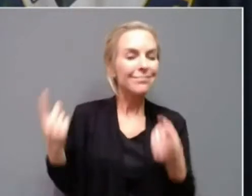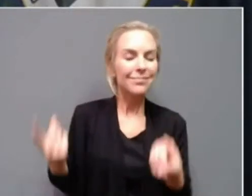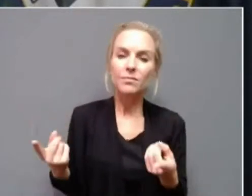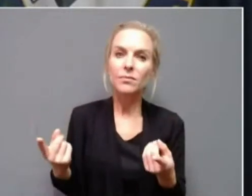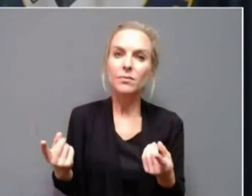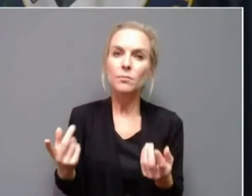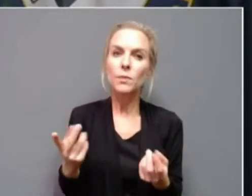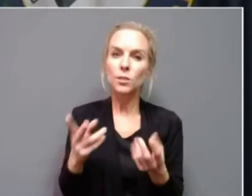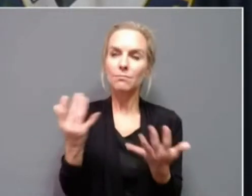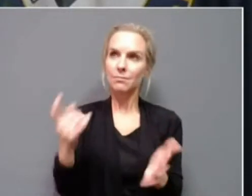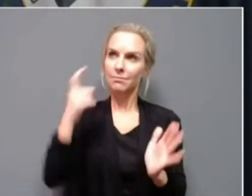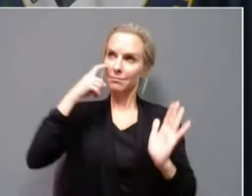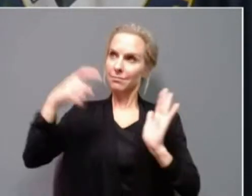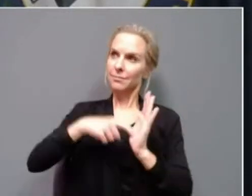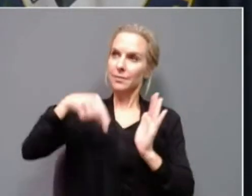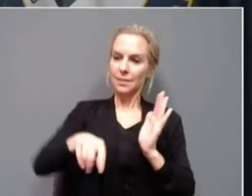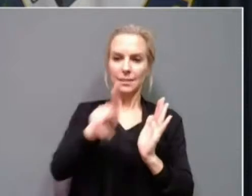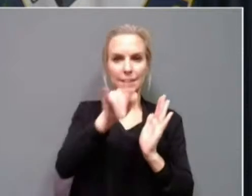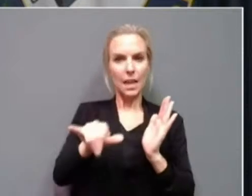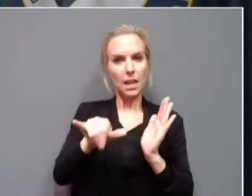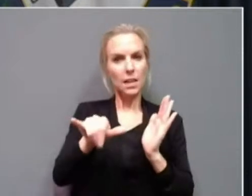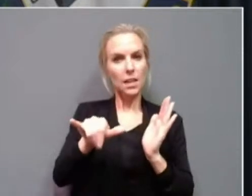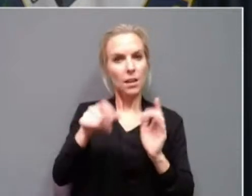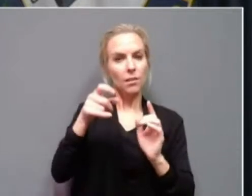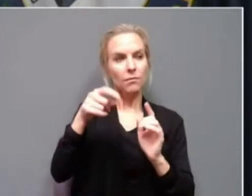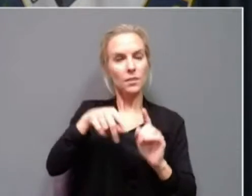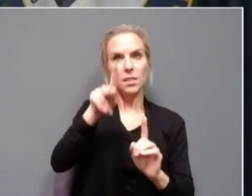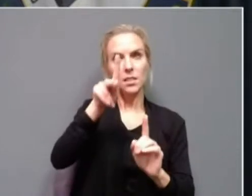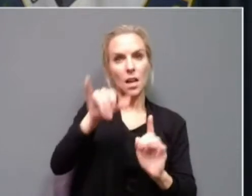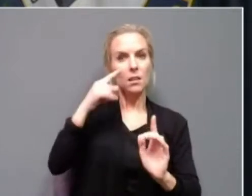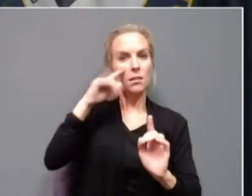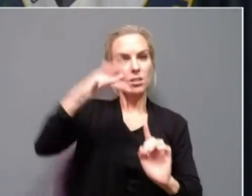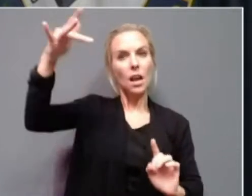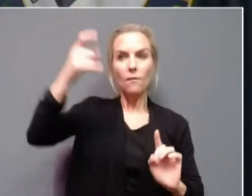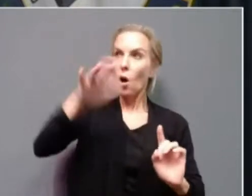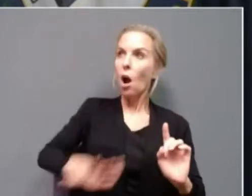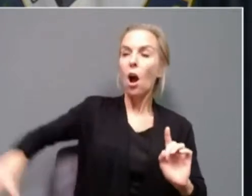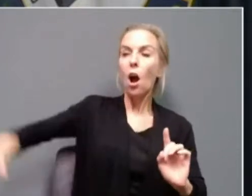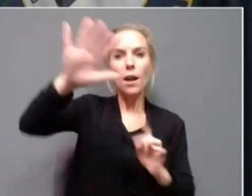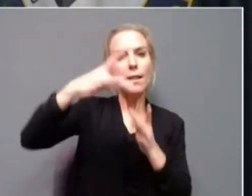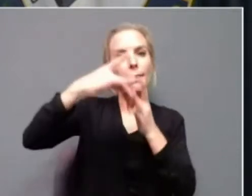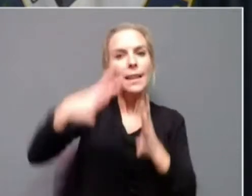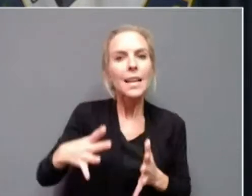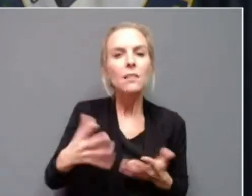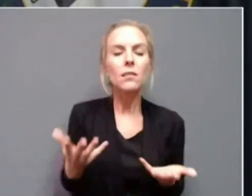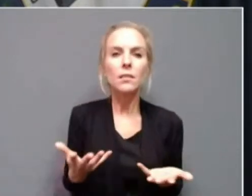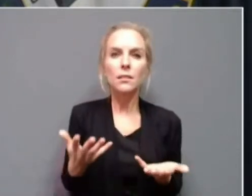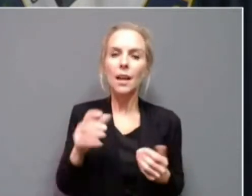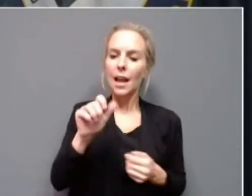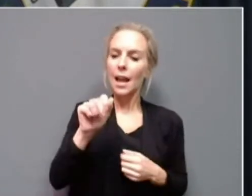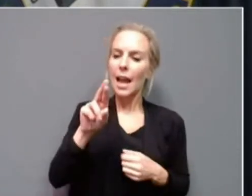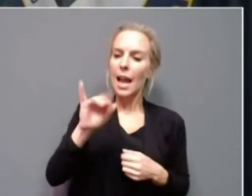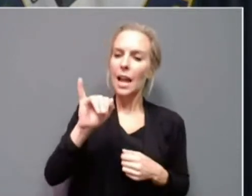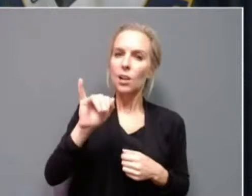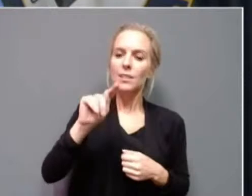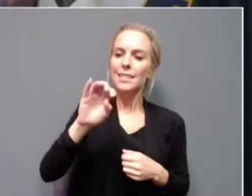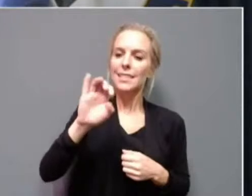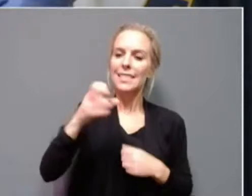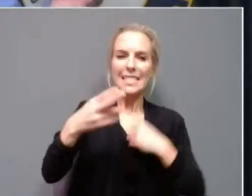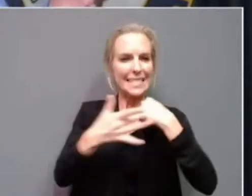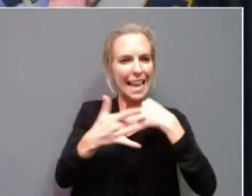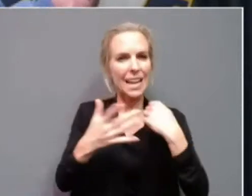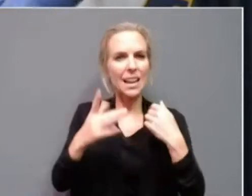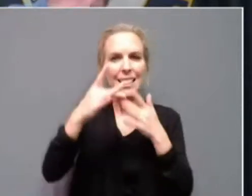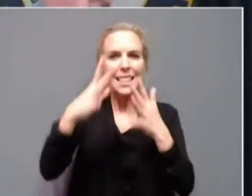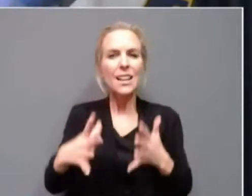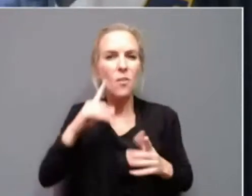seen all across this country as a leader, things like agri-tech, to be a leader in the industries of tomorrow. I mean, that announcement we